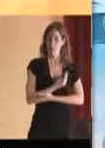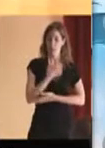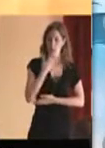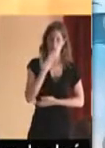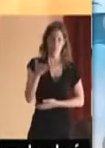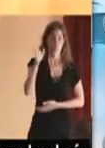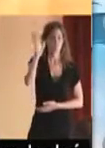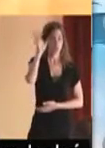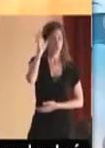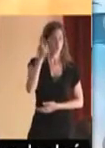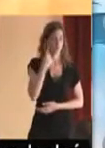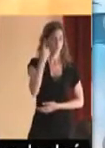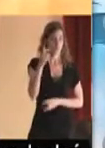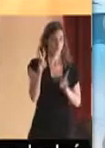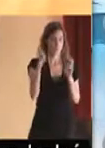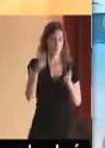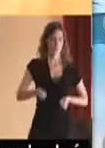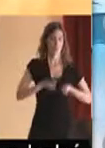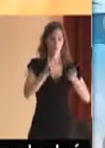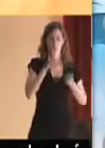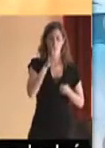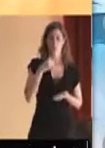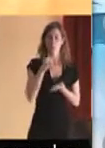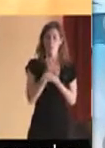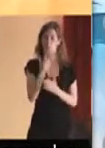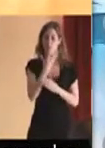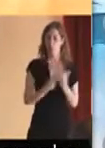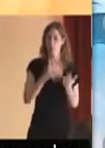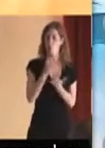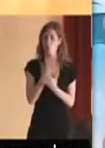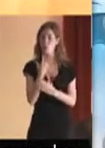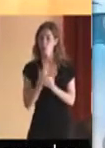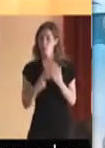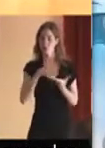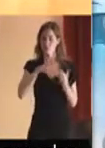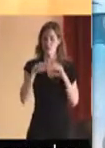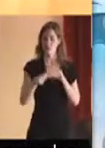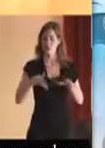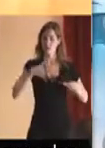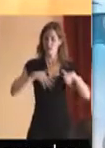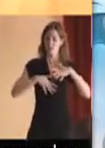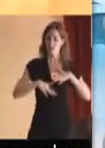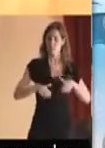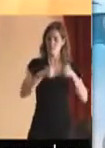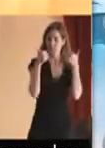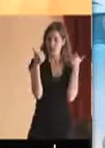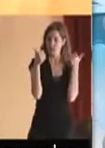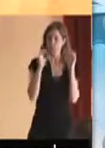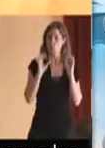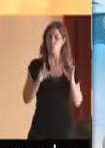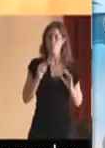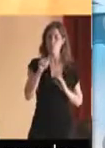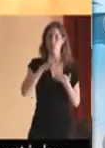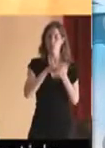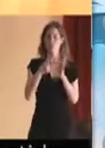when you give him like a new sense of perception, starts using this new